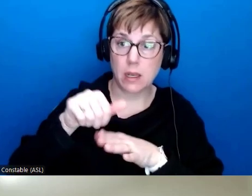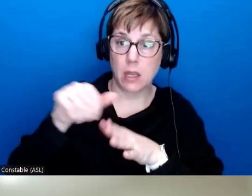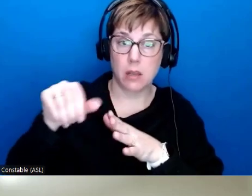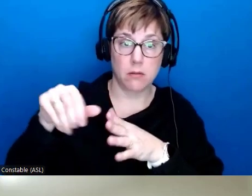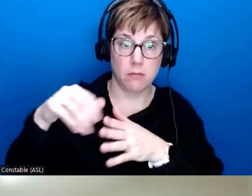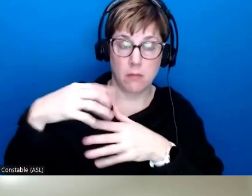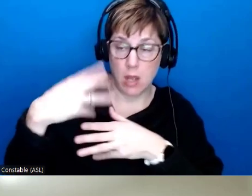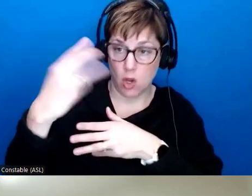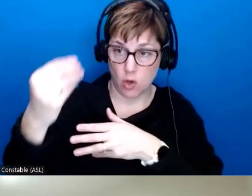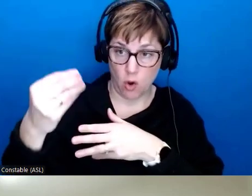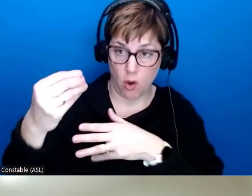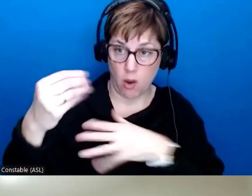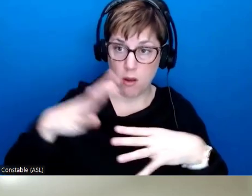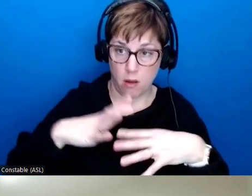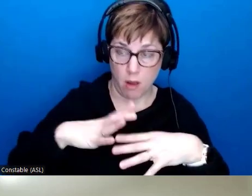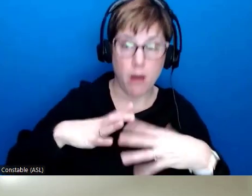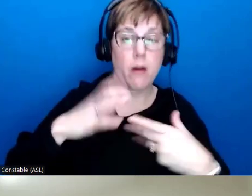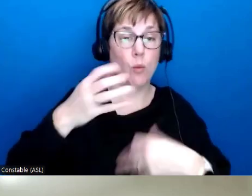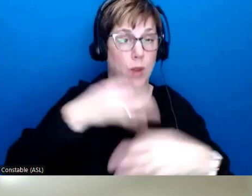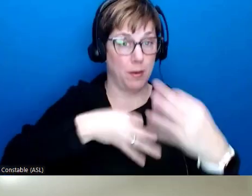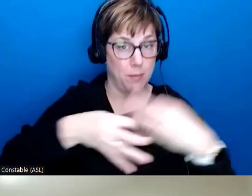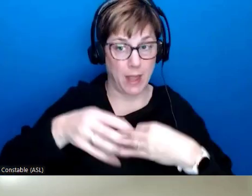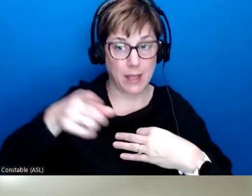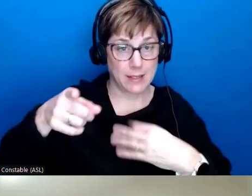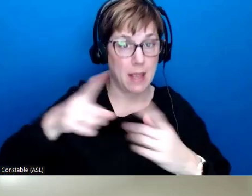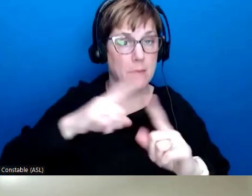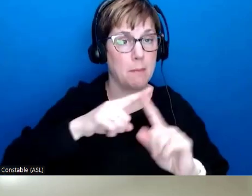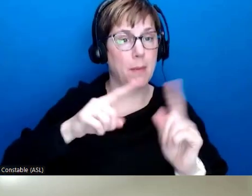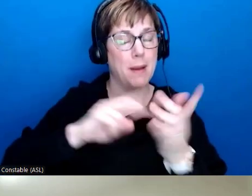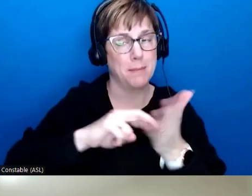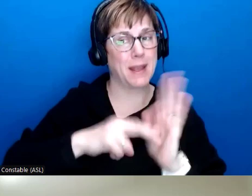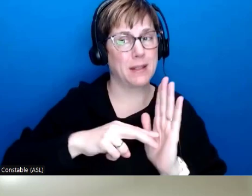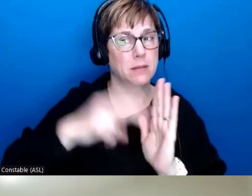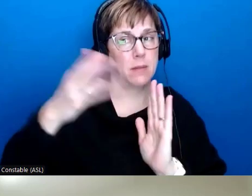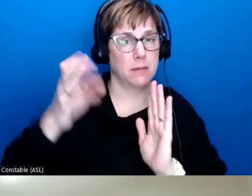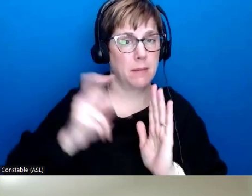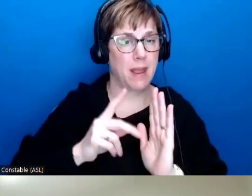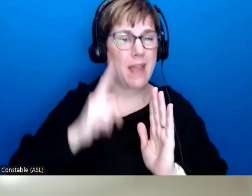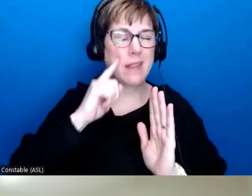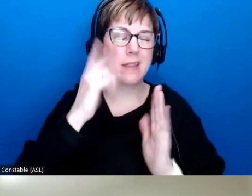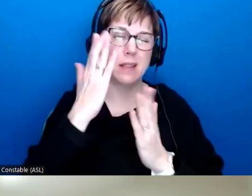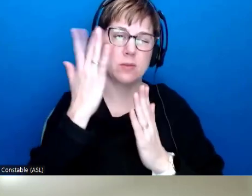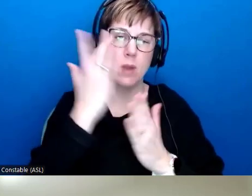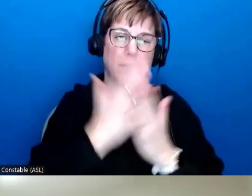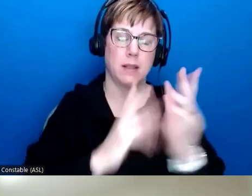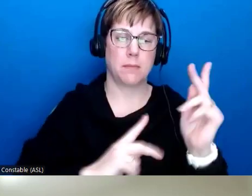no, they cannot make that a permanent replacement. I'm guessing that's where some folks got tripped up on this question.